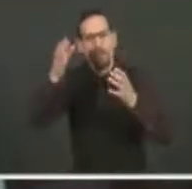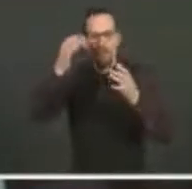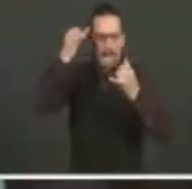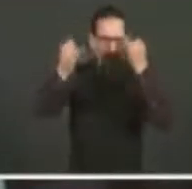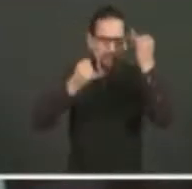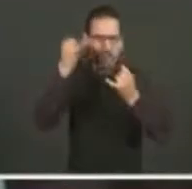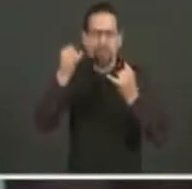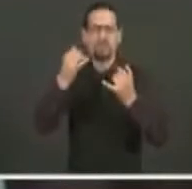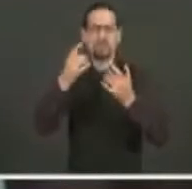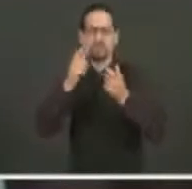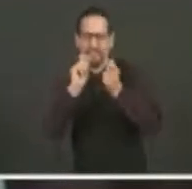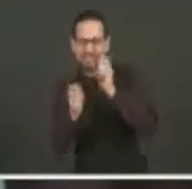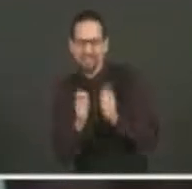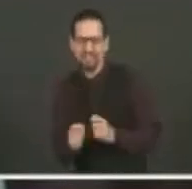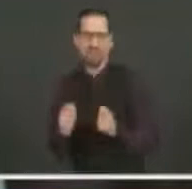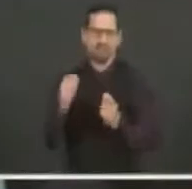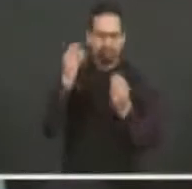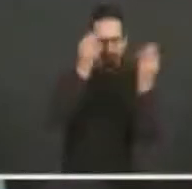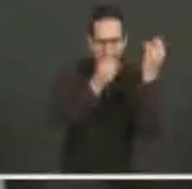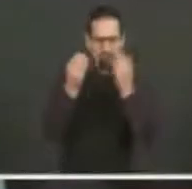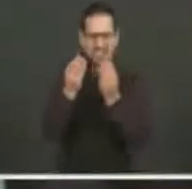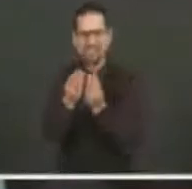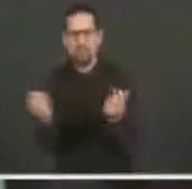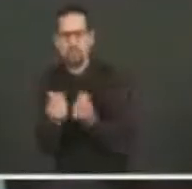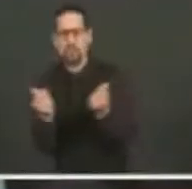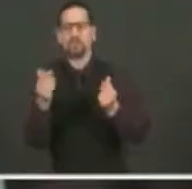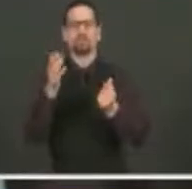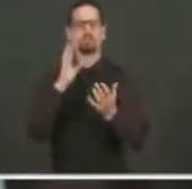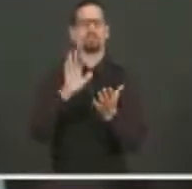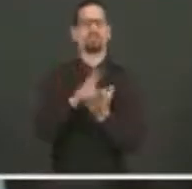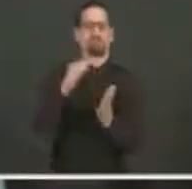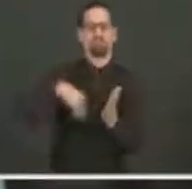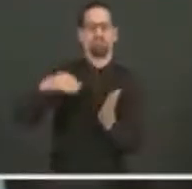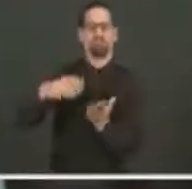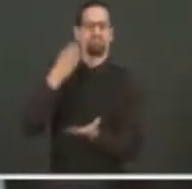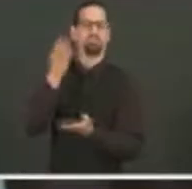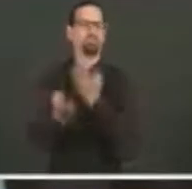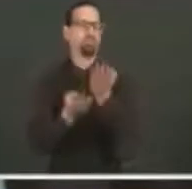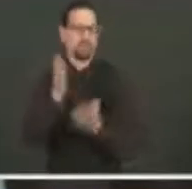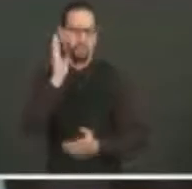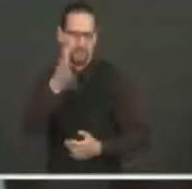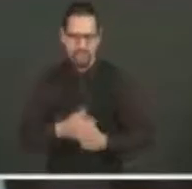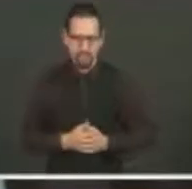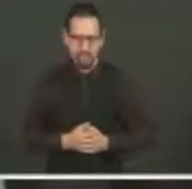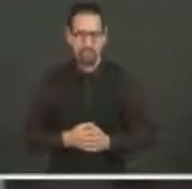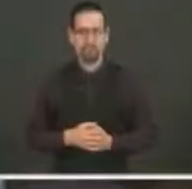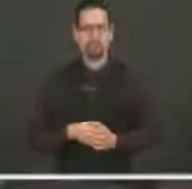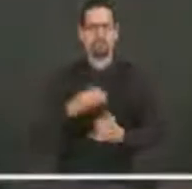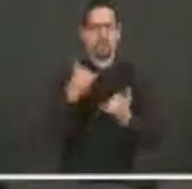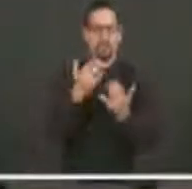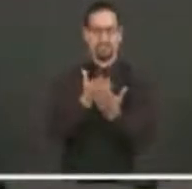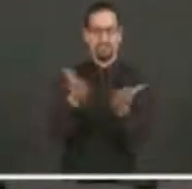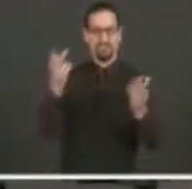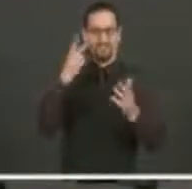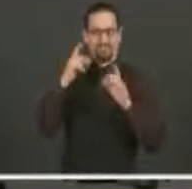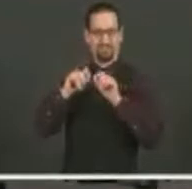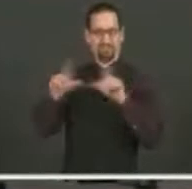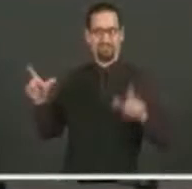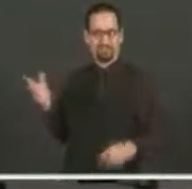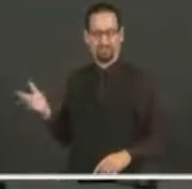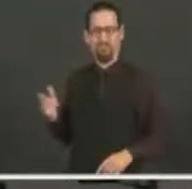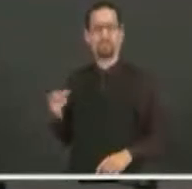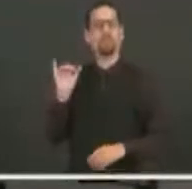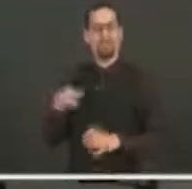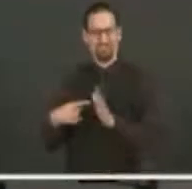schools. And to this point, I want to very publicly thank Commissioner Infante Green and her Deputy